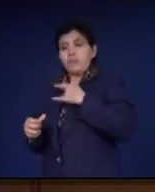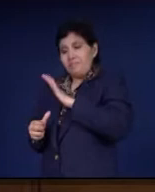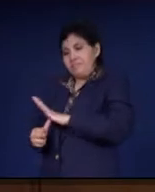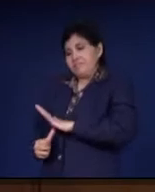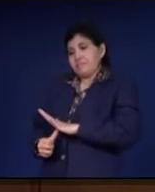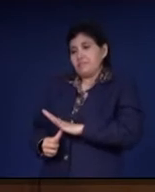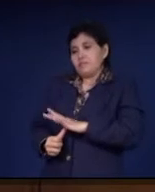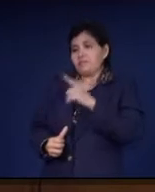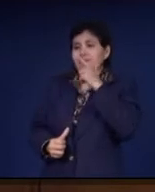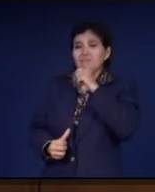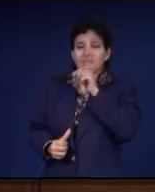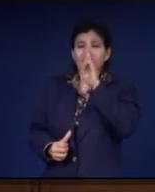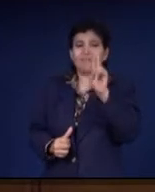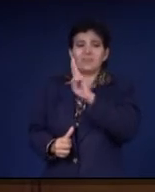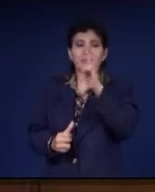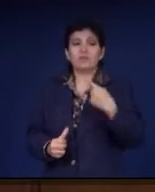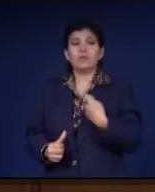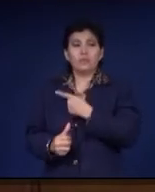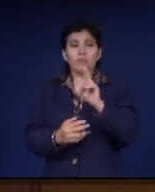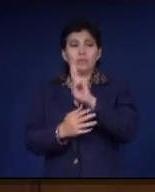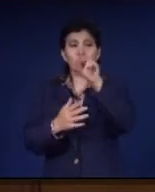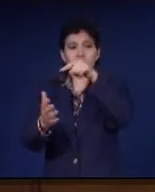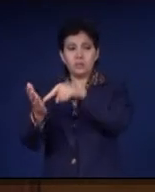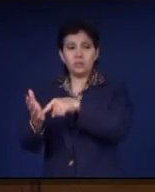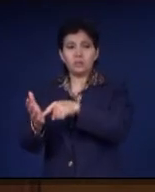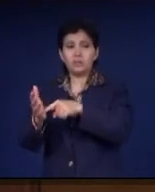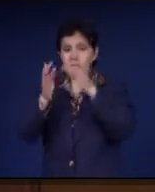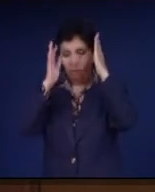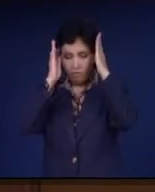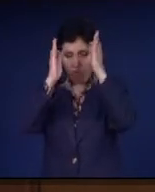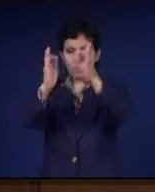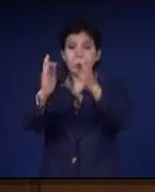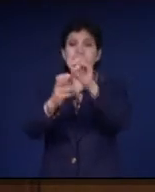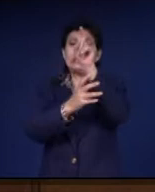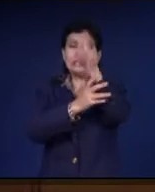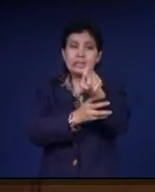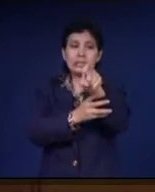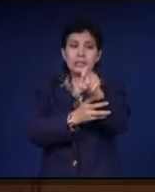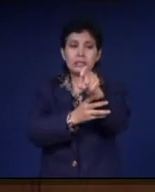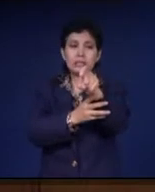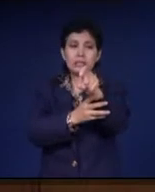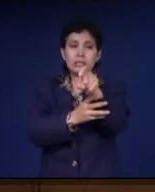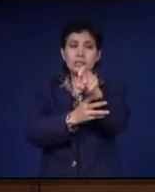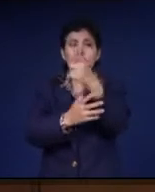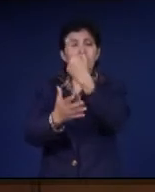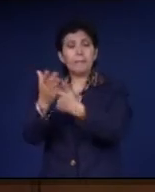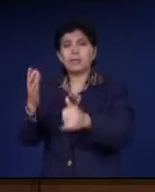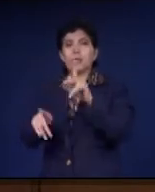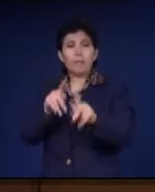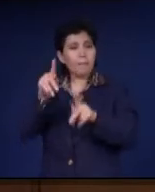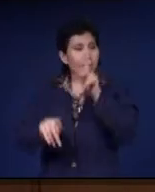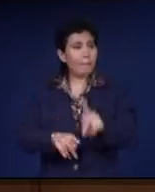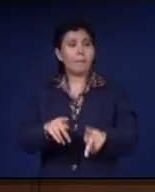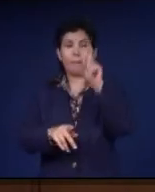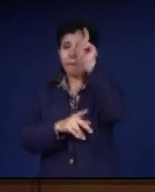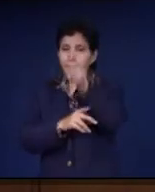to live. Now, we use here, Karen Horney focus on the need, on the neurotic need.